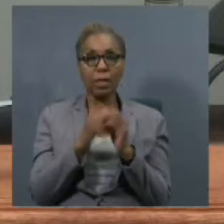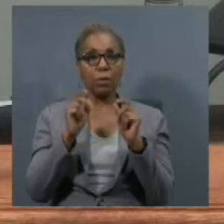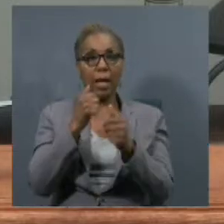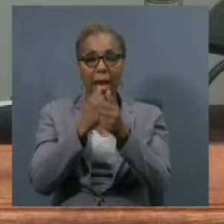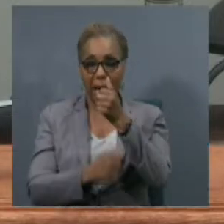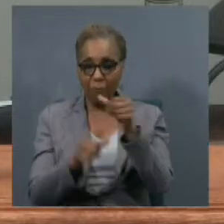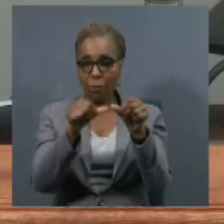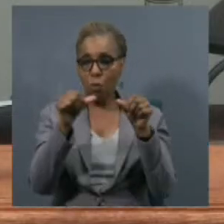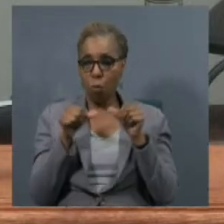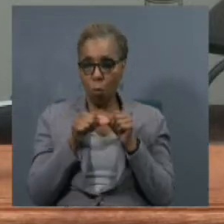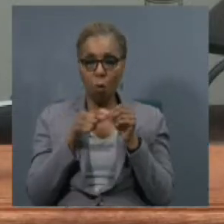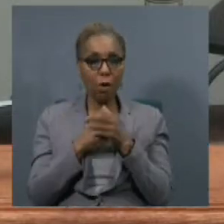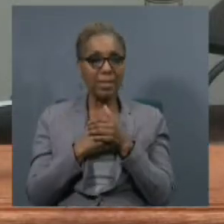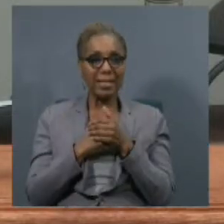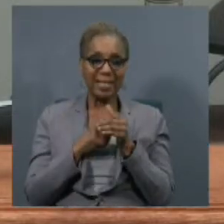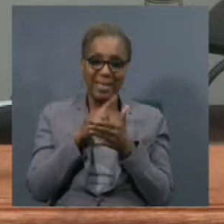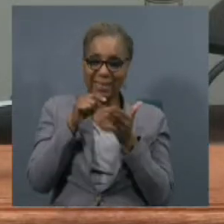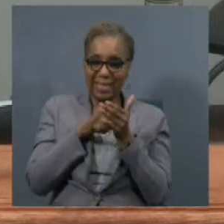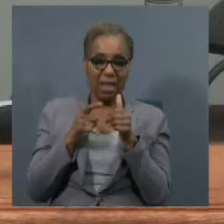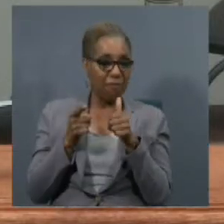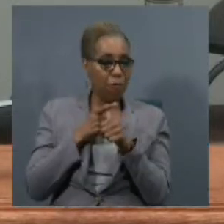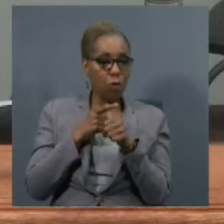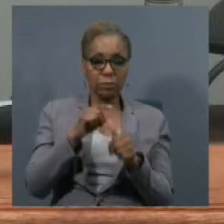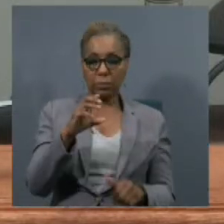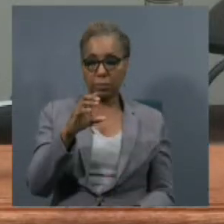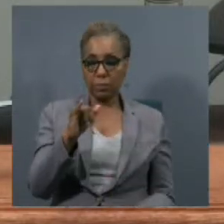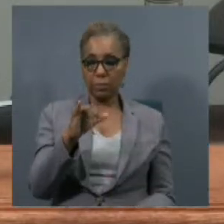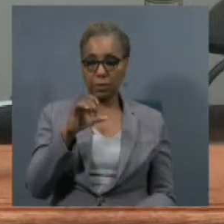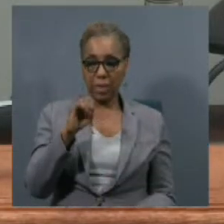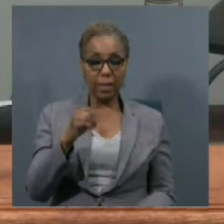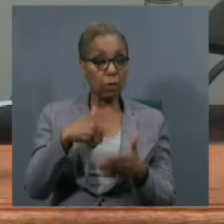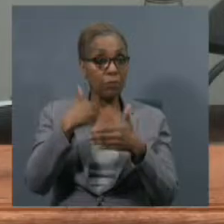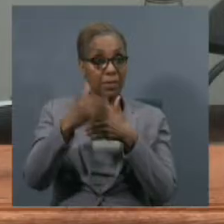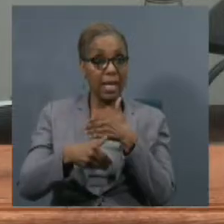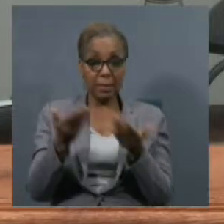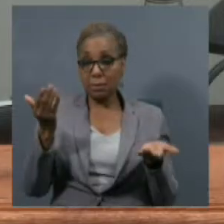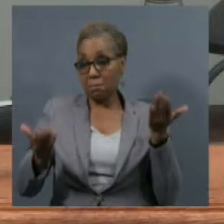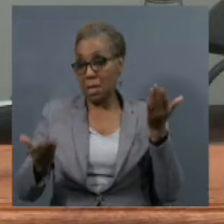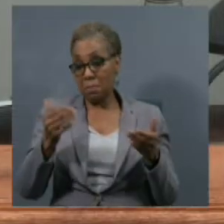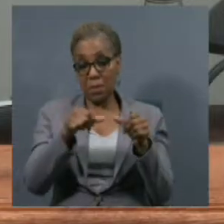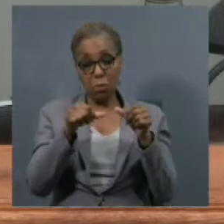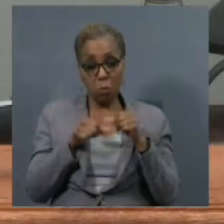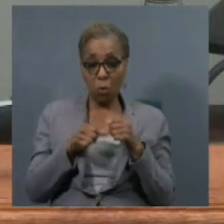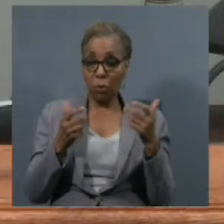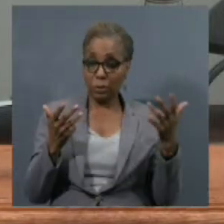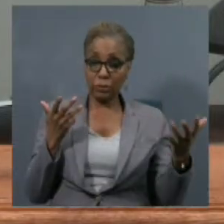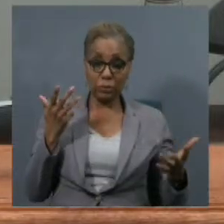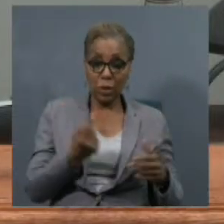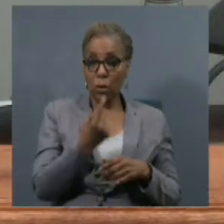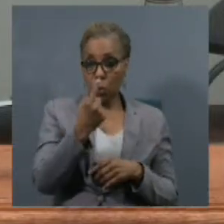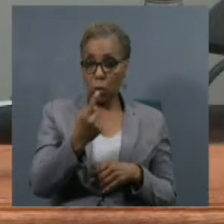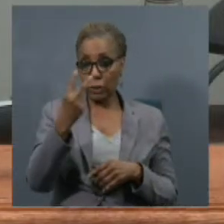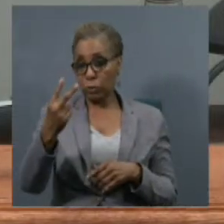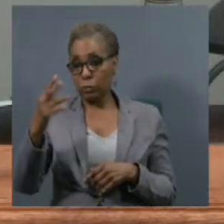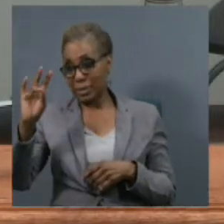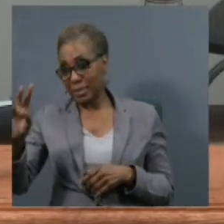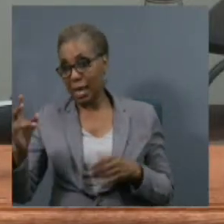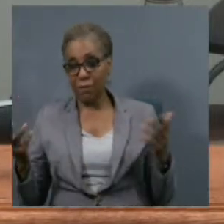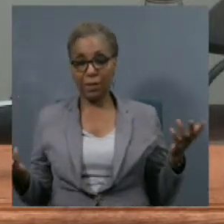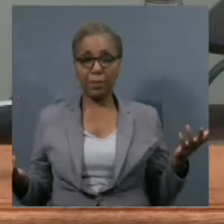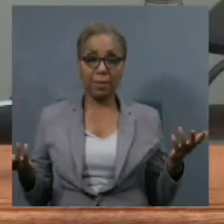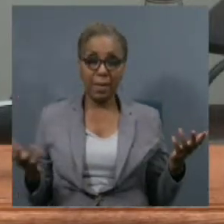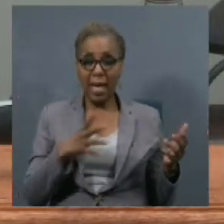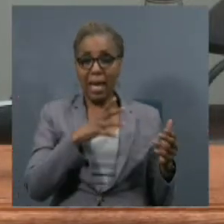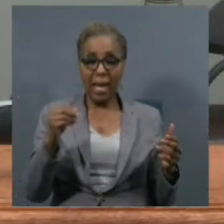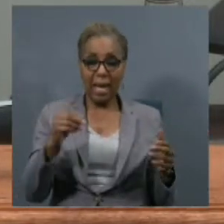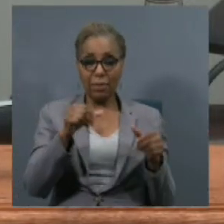every ward, this is the first cycle. The next cycle, it may be wards 1, 2, and 7,